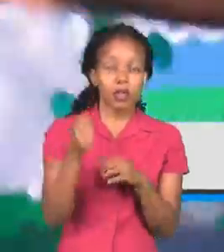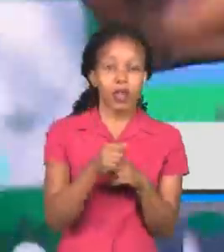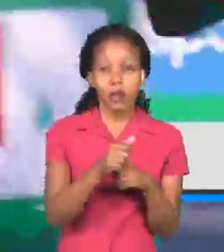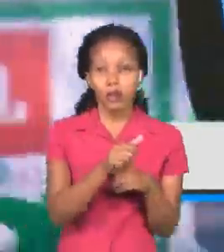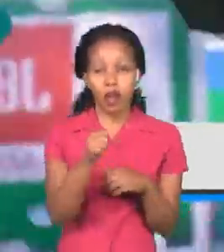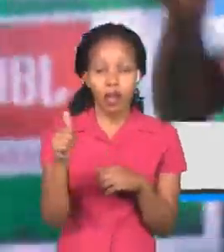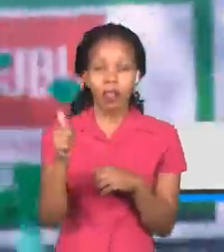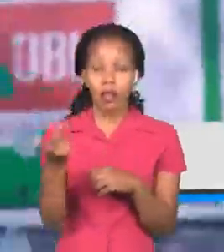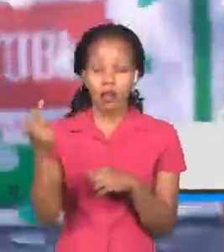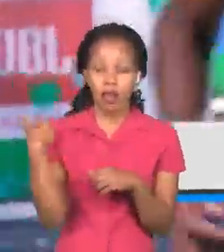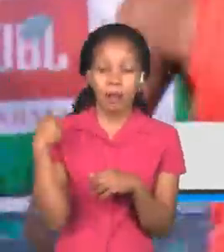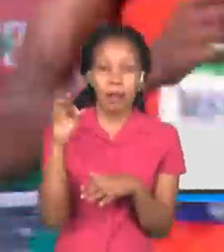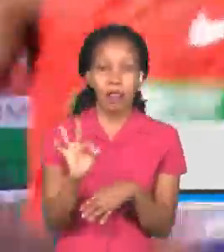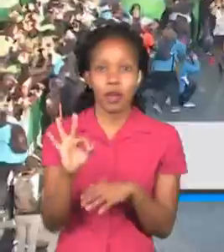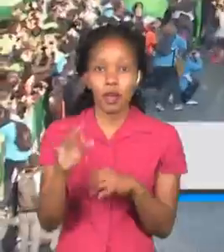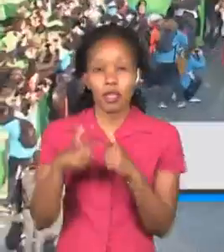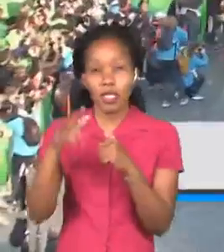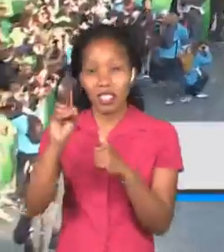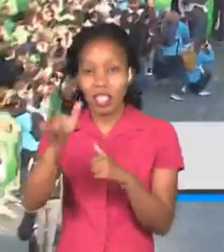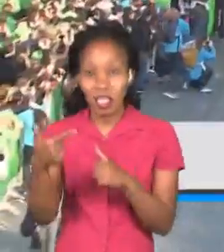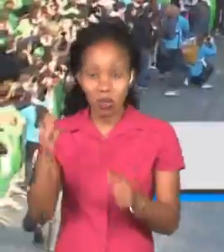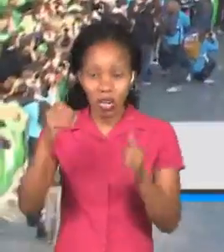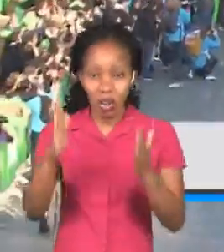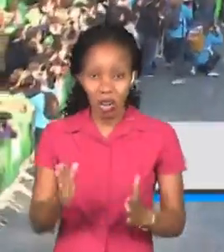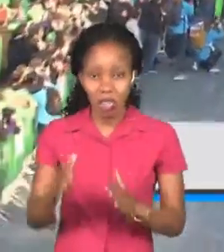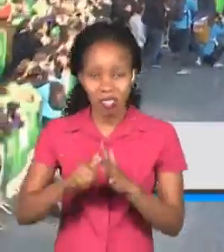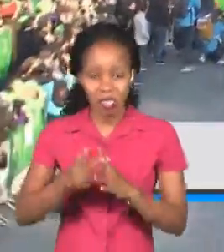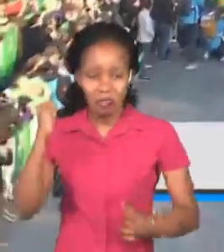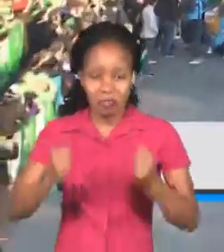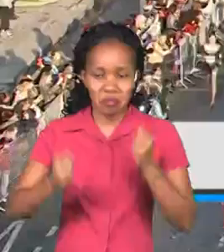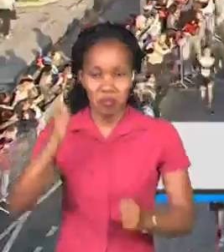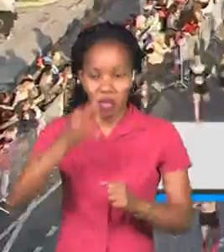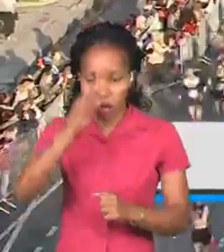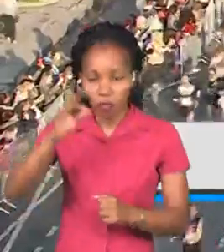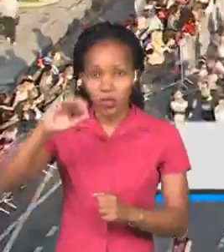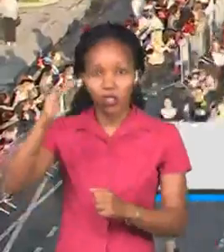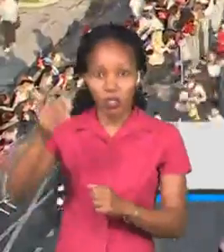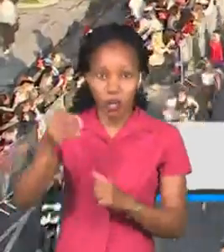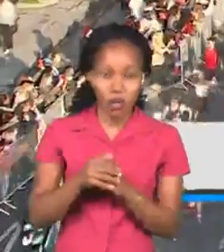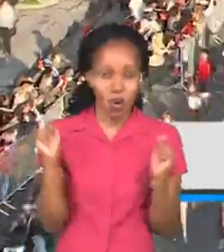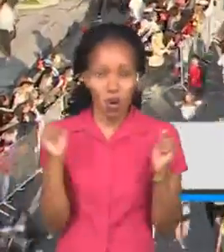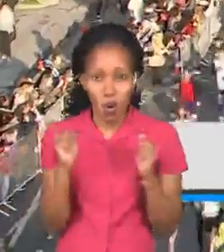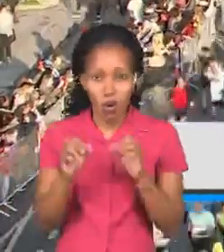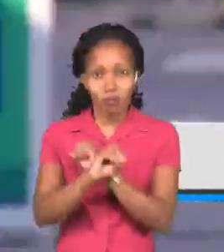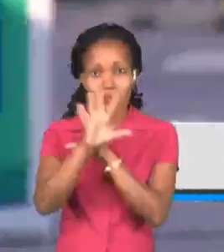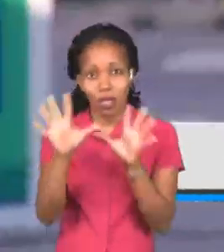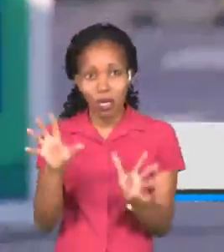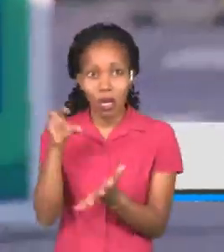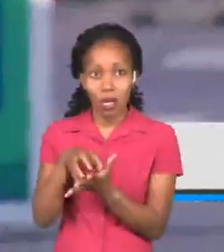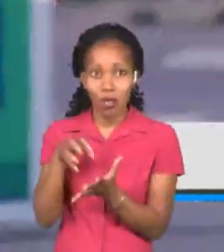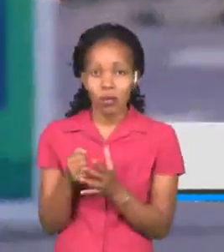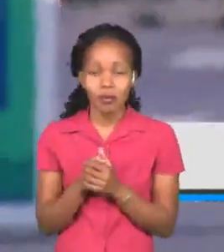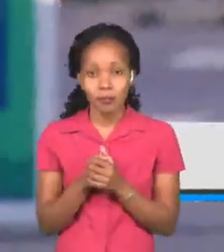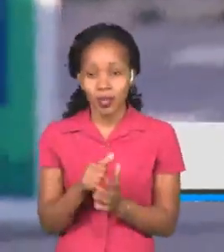Lonyangata coming in third as 60,000 runners took to the streets of the French capital in cold, clear conditions.